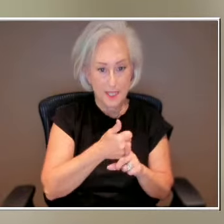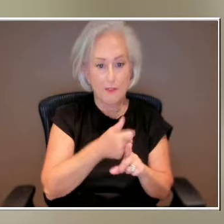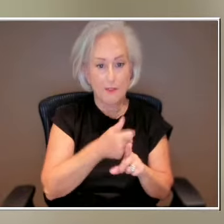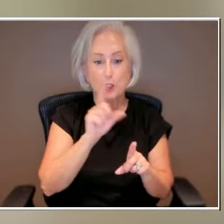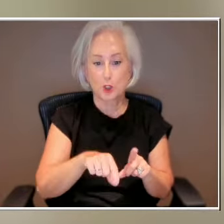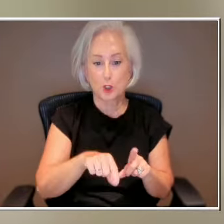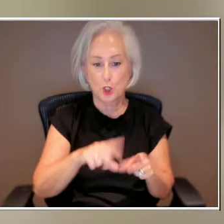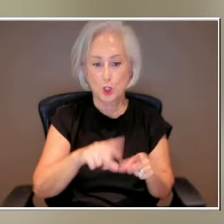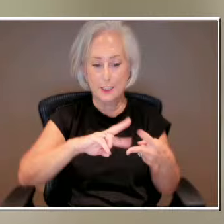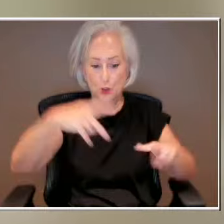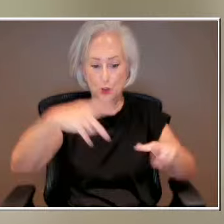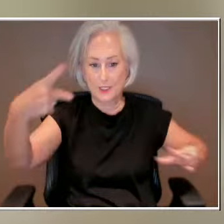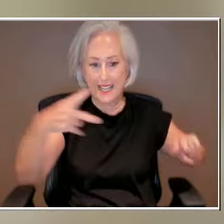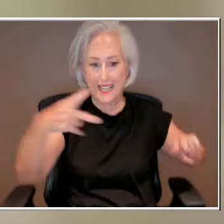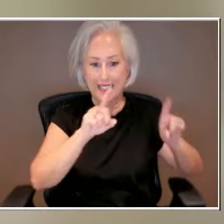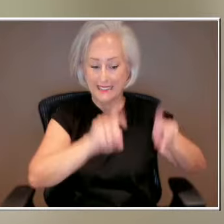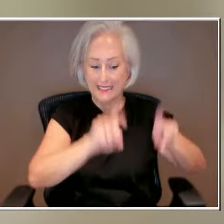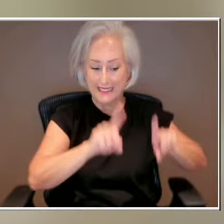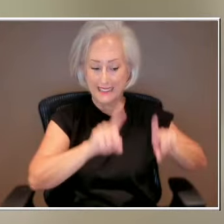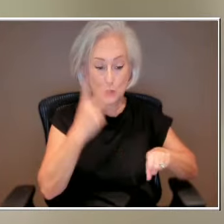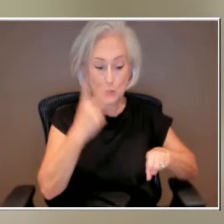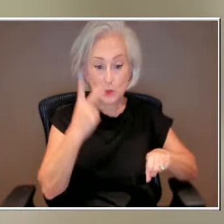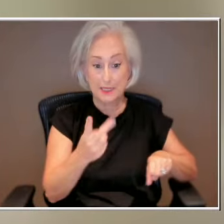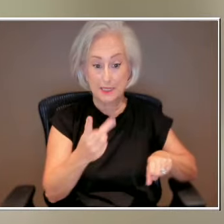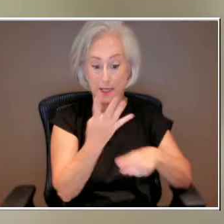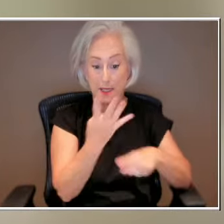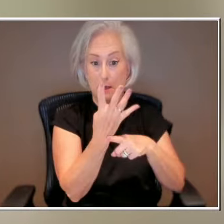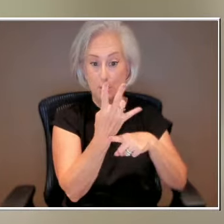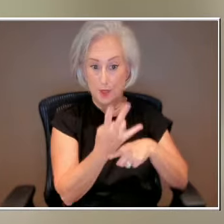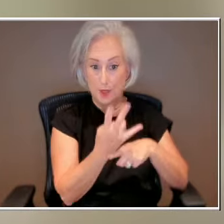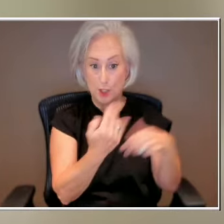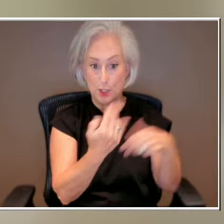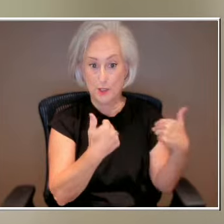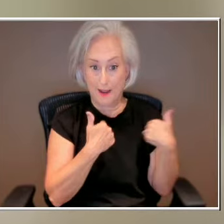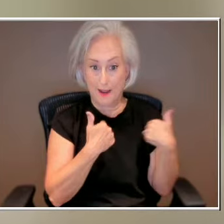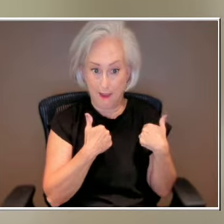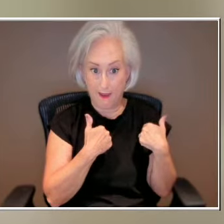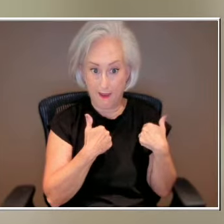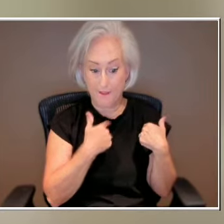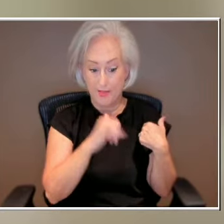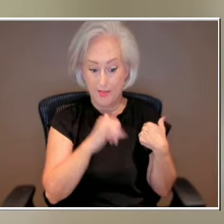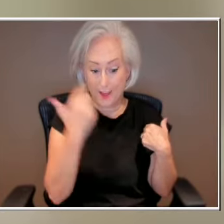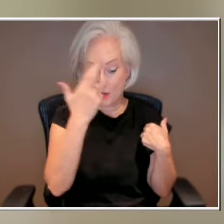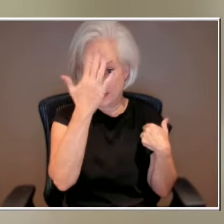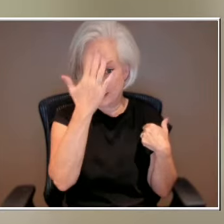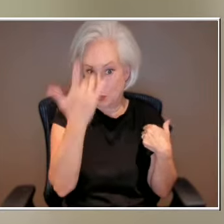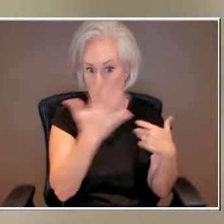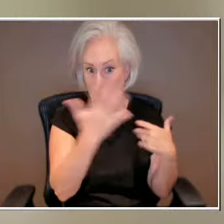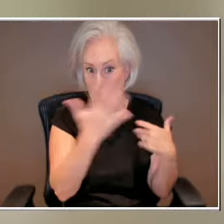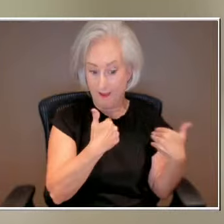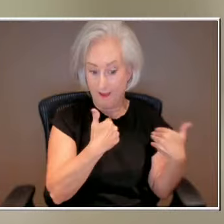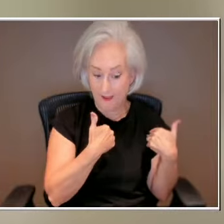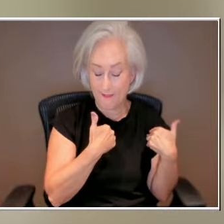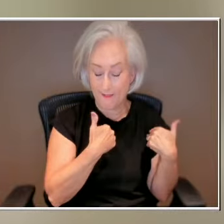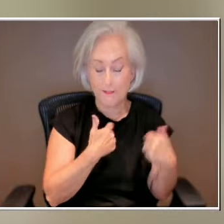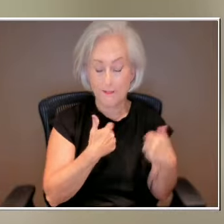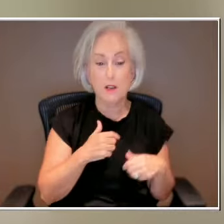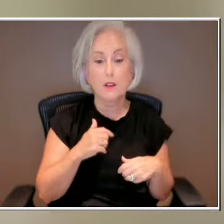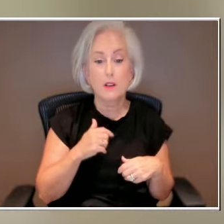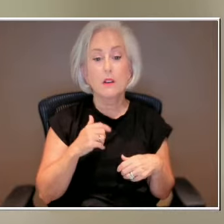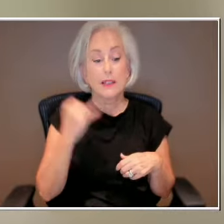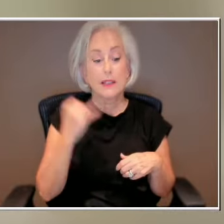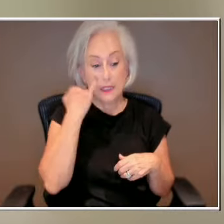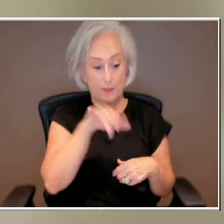genetic mutation that predisposed them to this cancer or was the root cause of this cancer, then their family members should